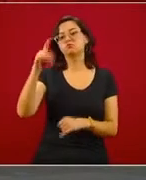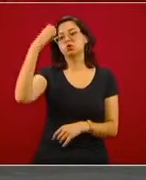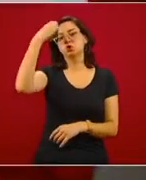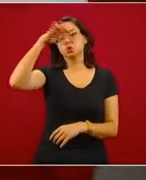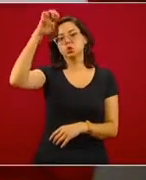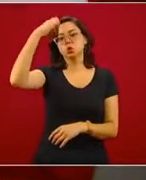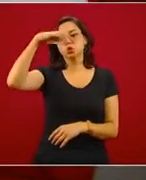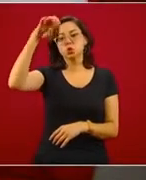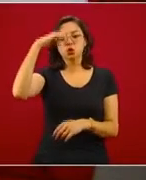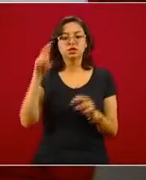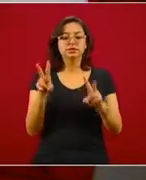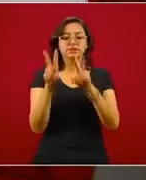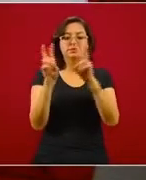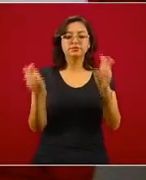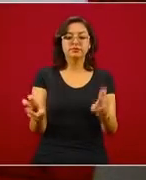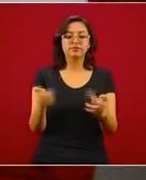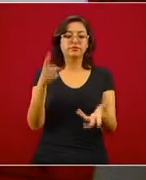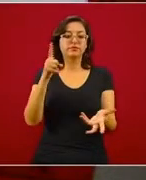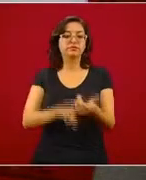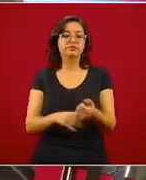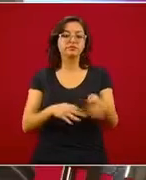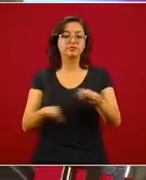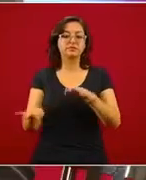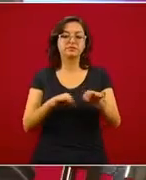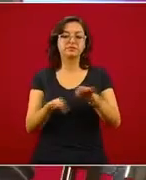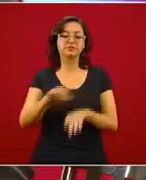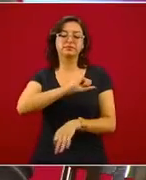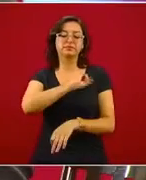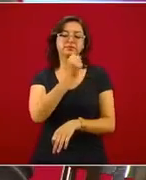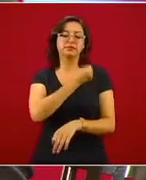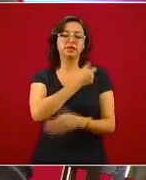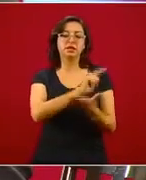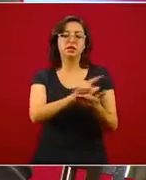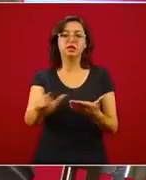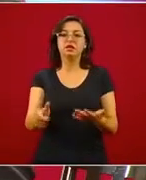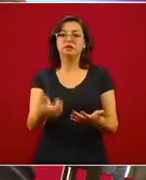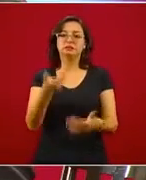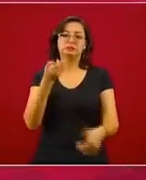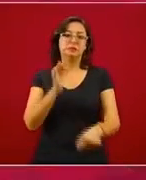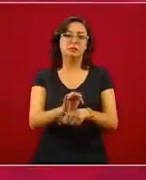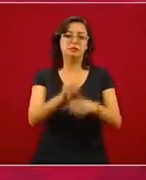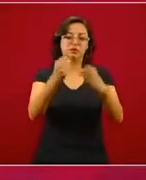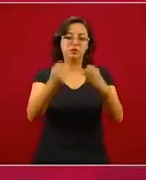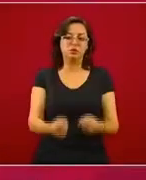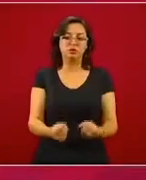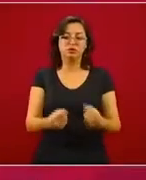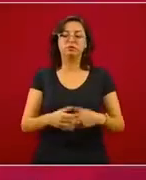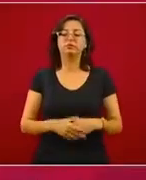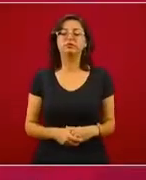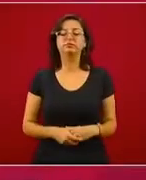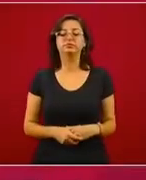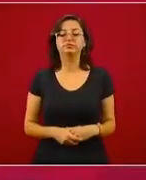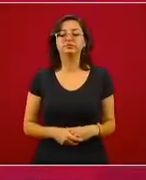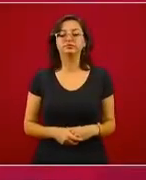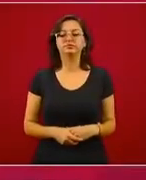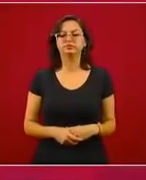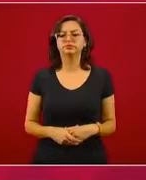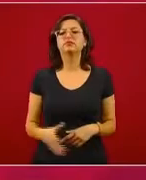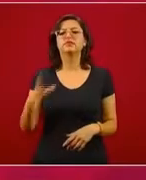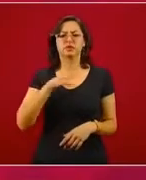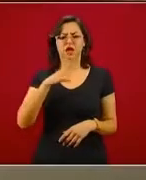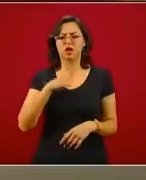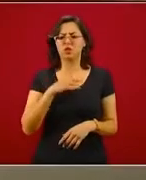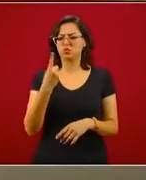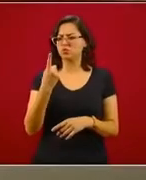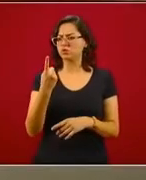Now, the Mexican institution that has the most experience with health and hygiene at work is the